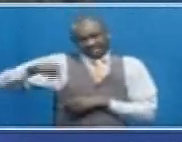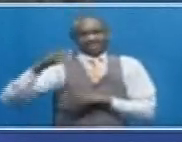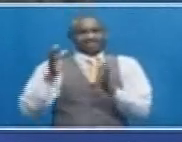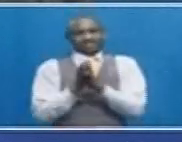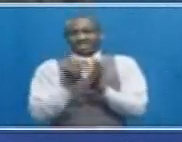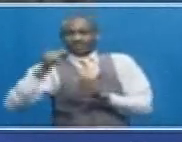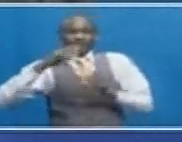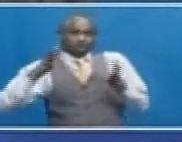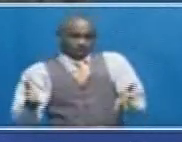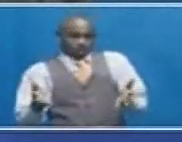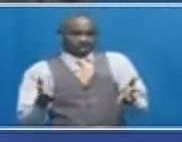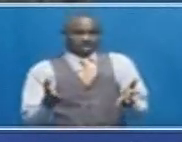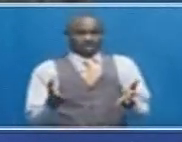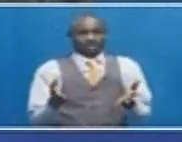SPLA